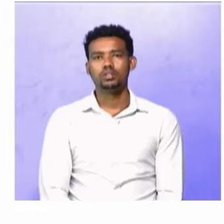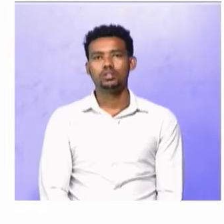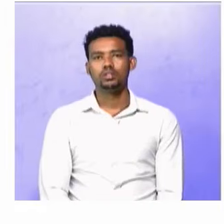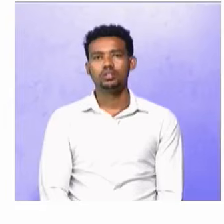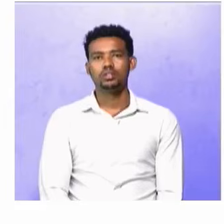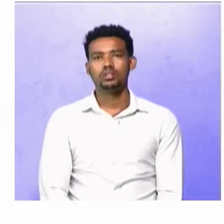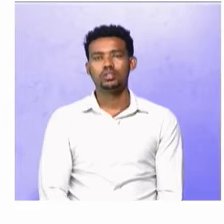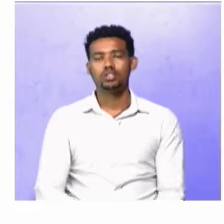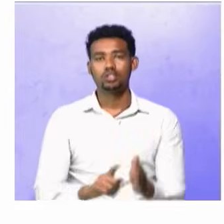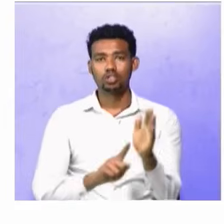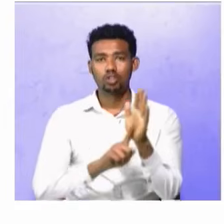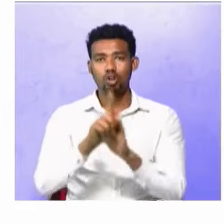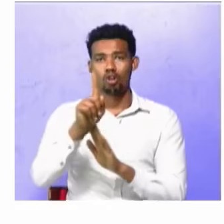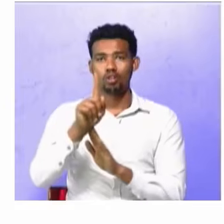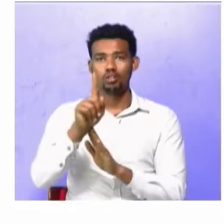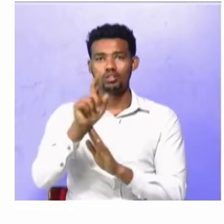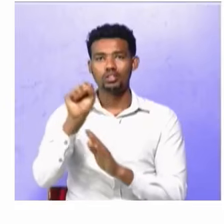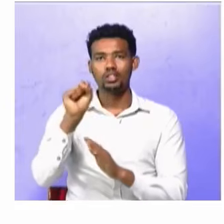tallest,